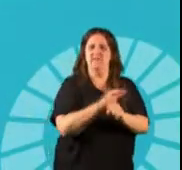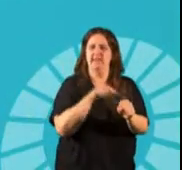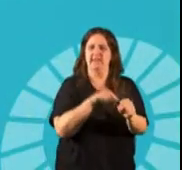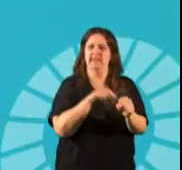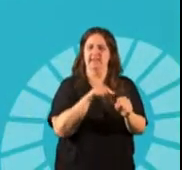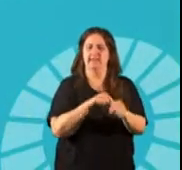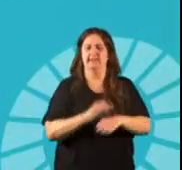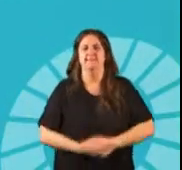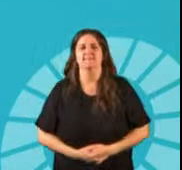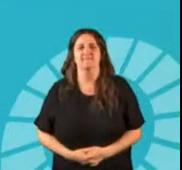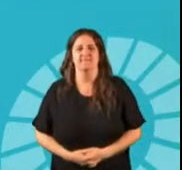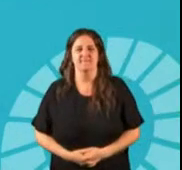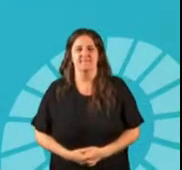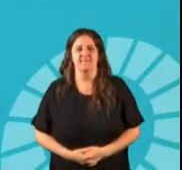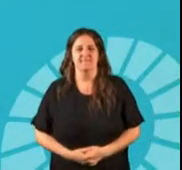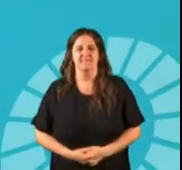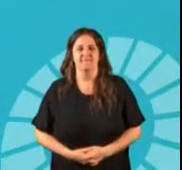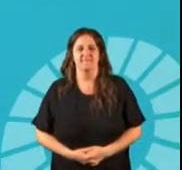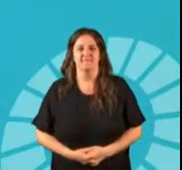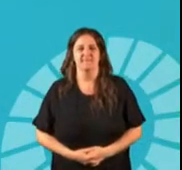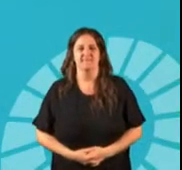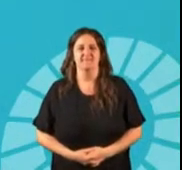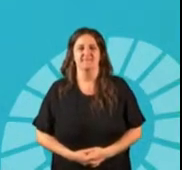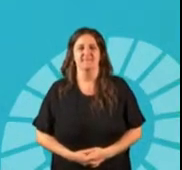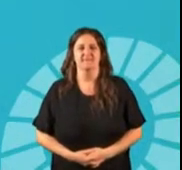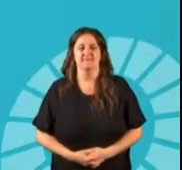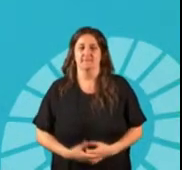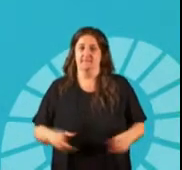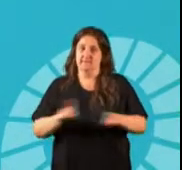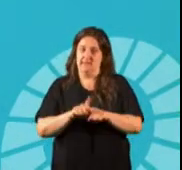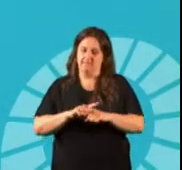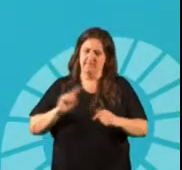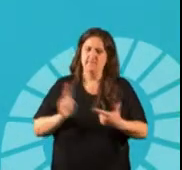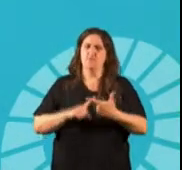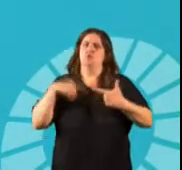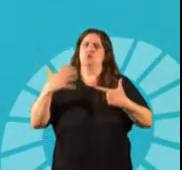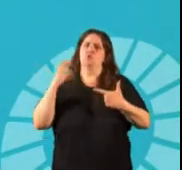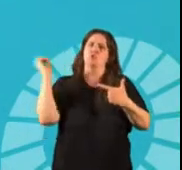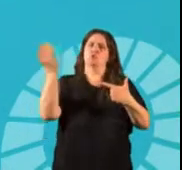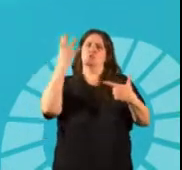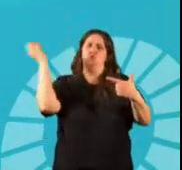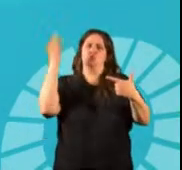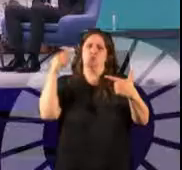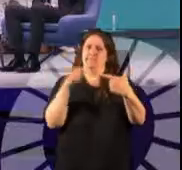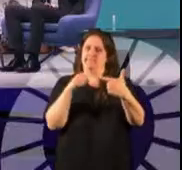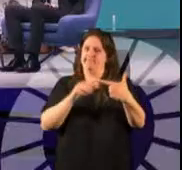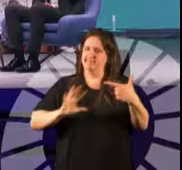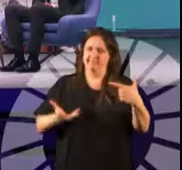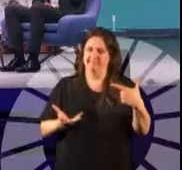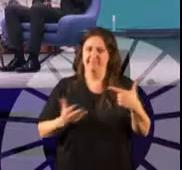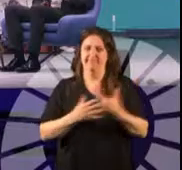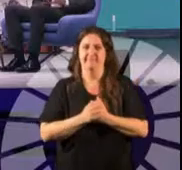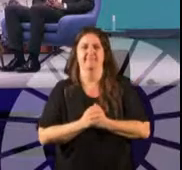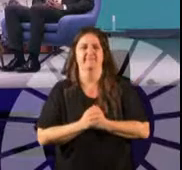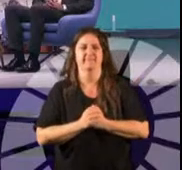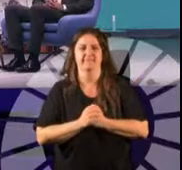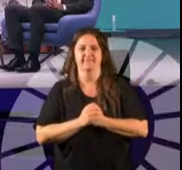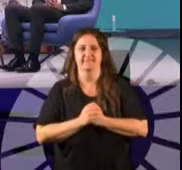which... justification de cette urgence. So the second reason for urgency is